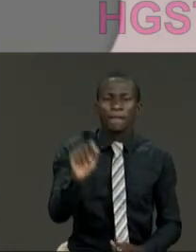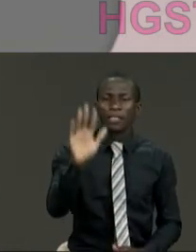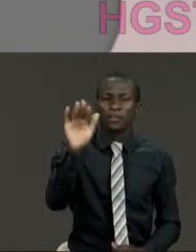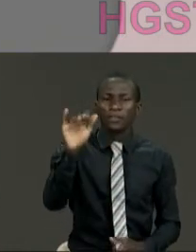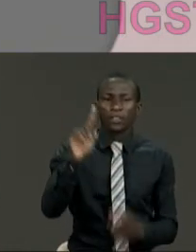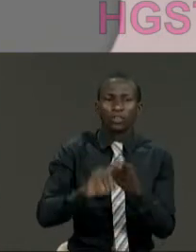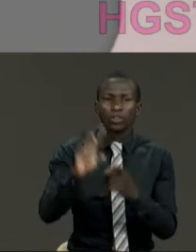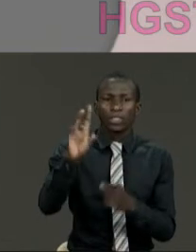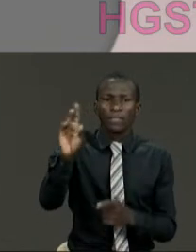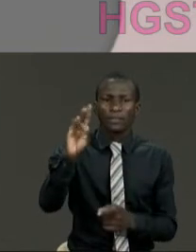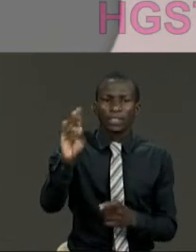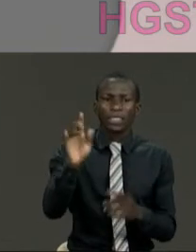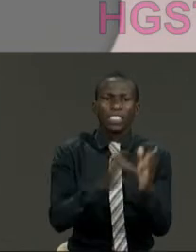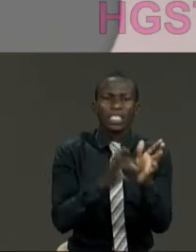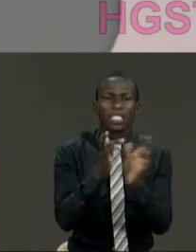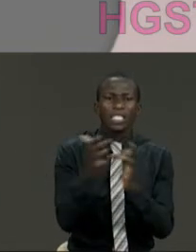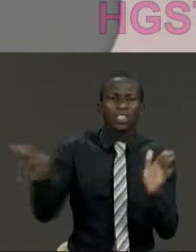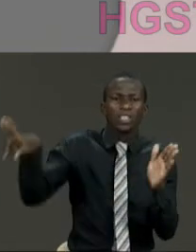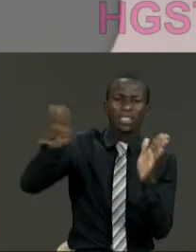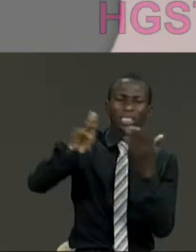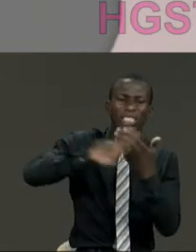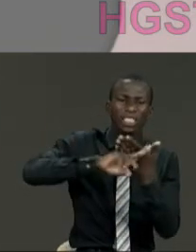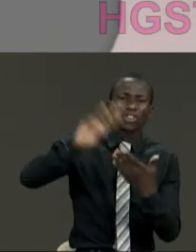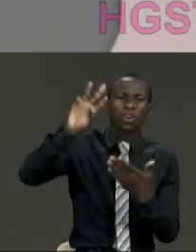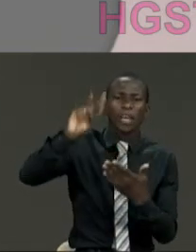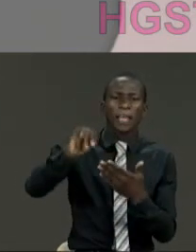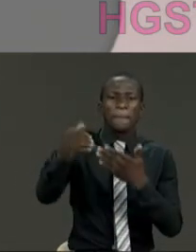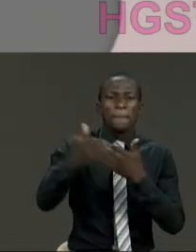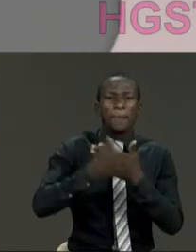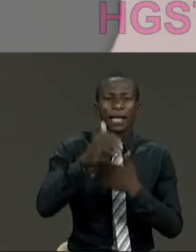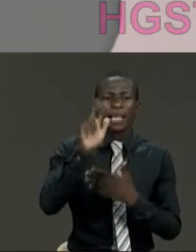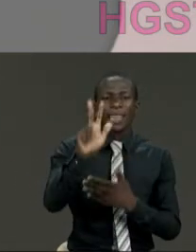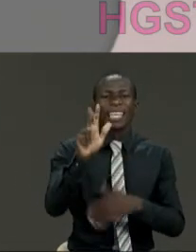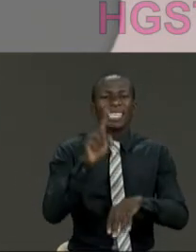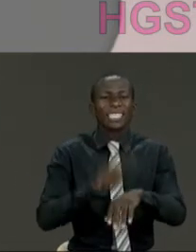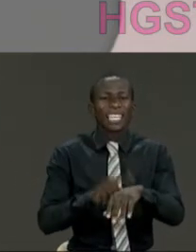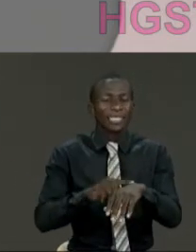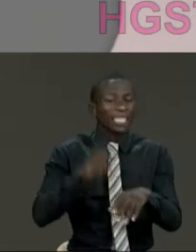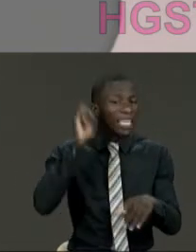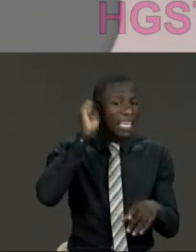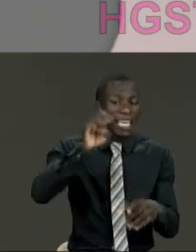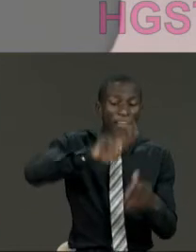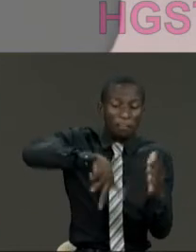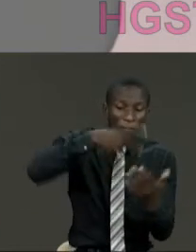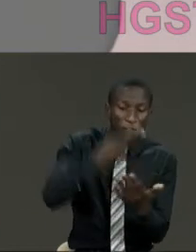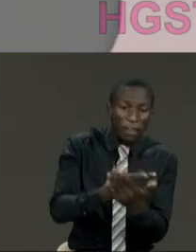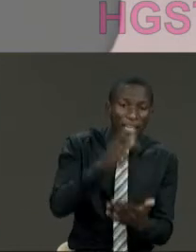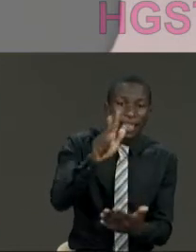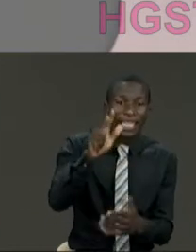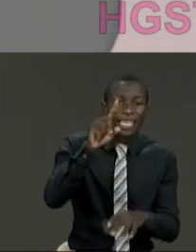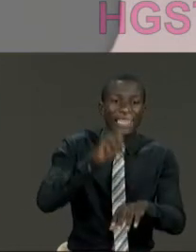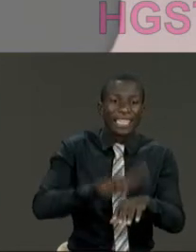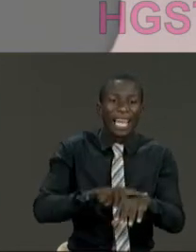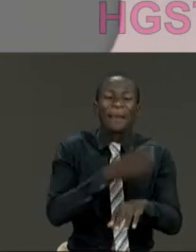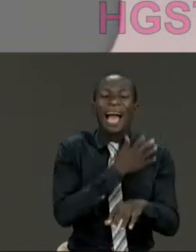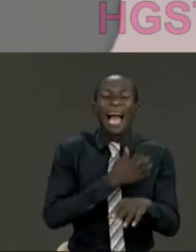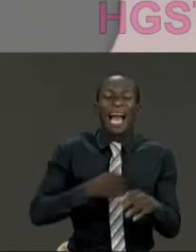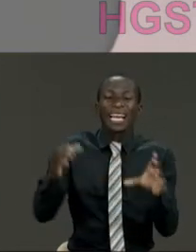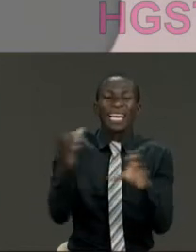John 21:15-17, Jesus restored him back 3 times. He fell 3 times and he got restoration